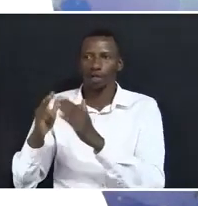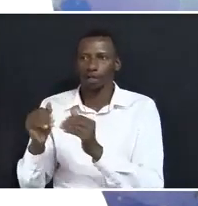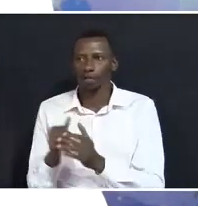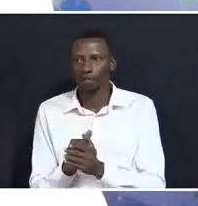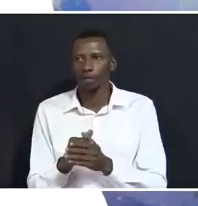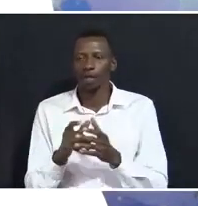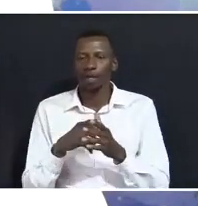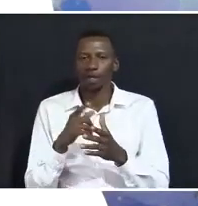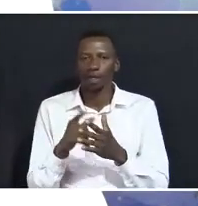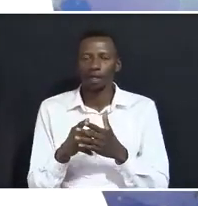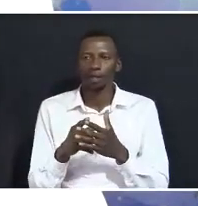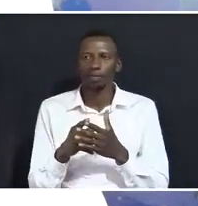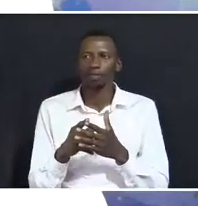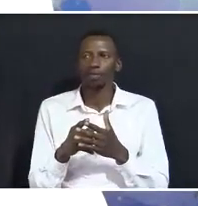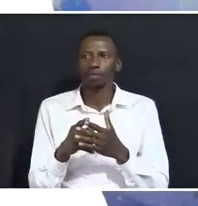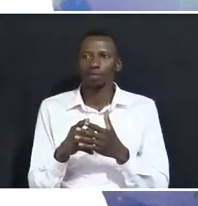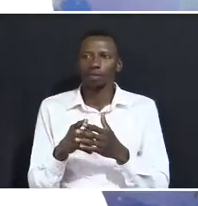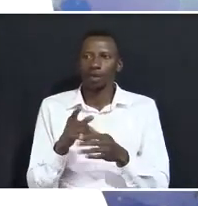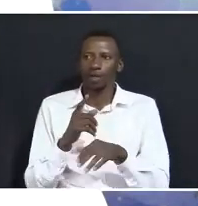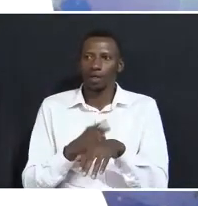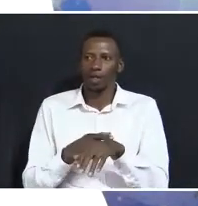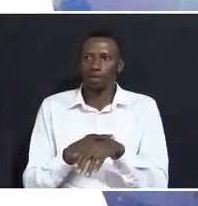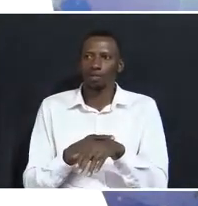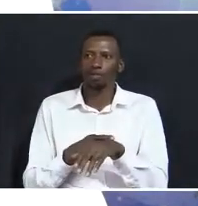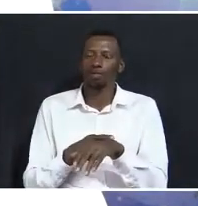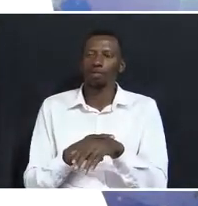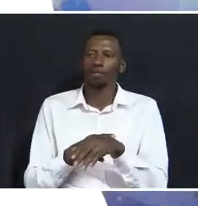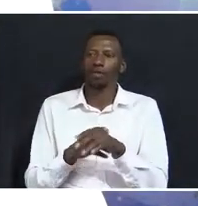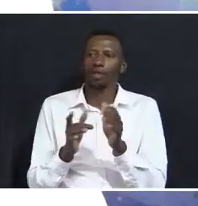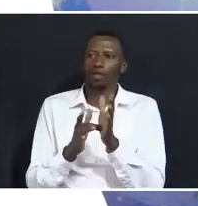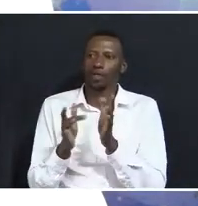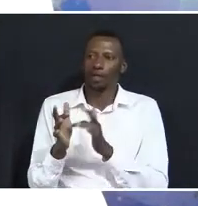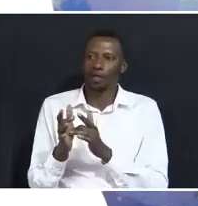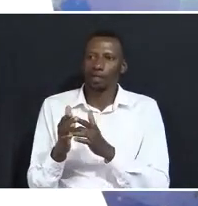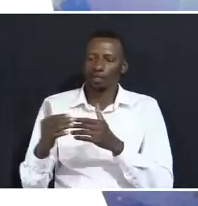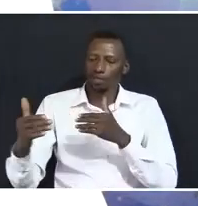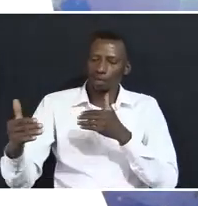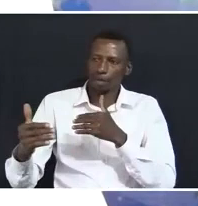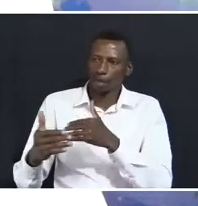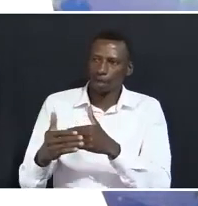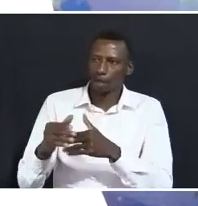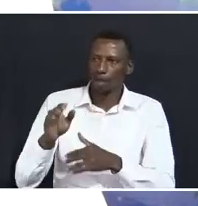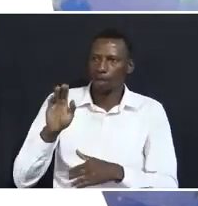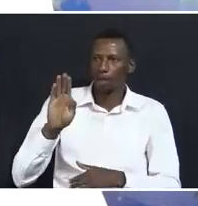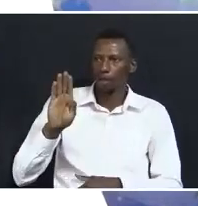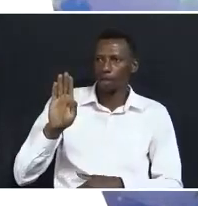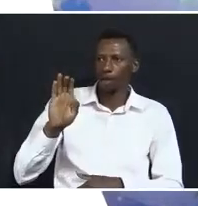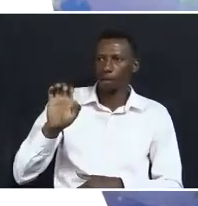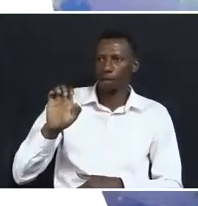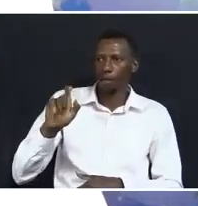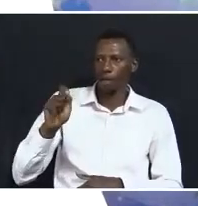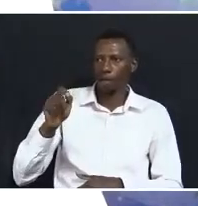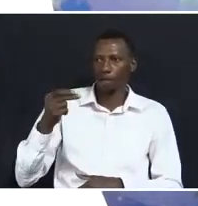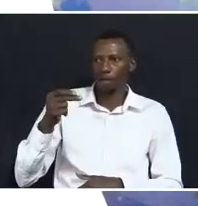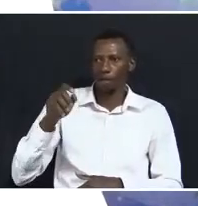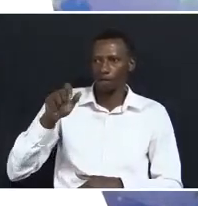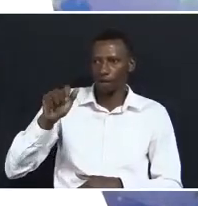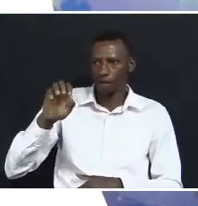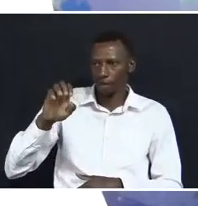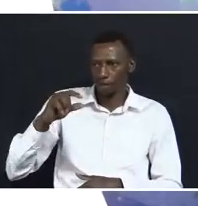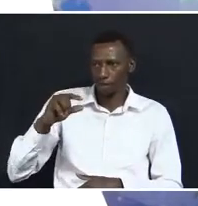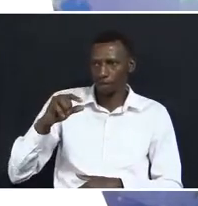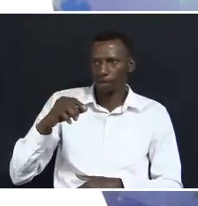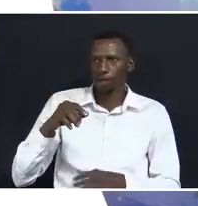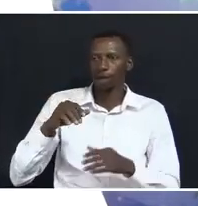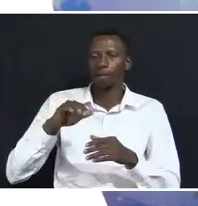And it came to pass when he drew near to Bethphage and Bethany at the